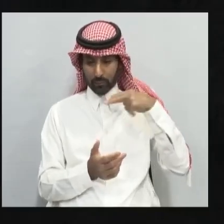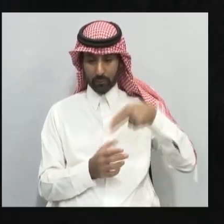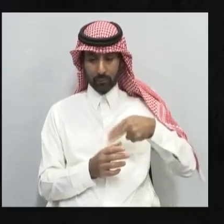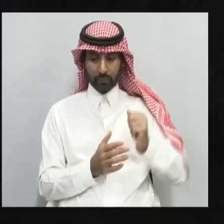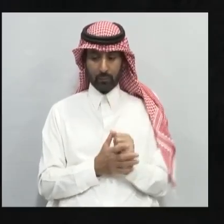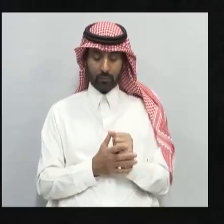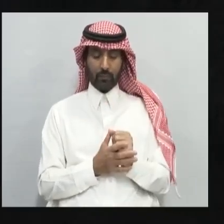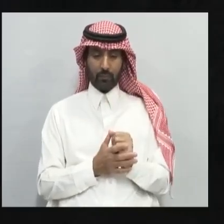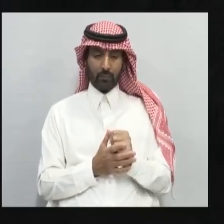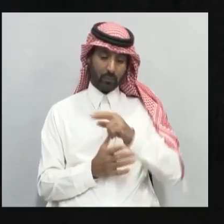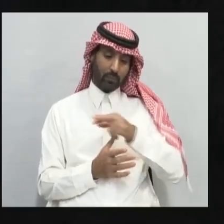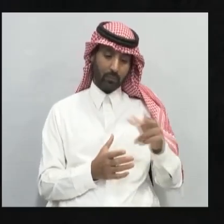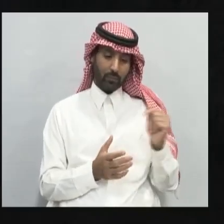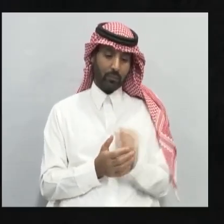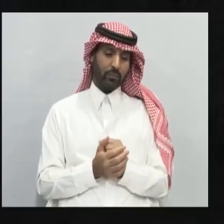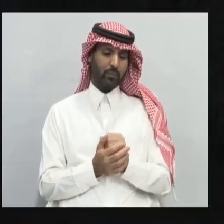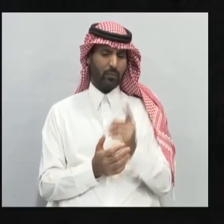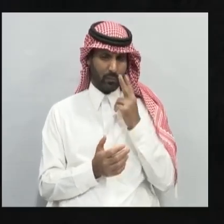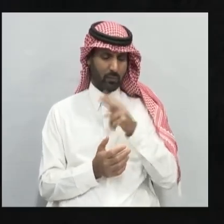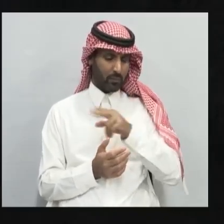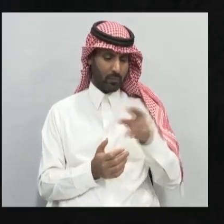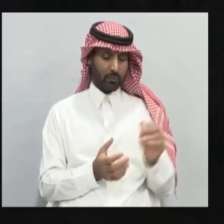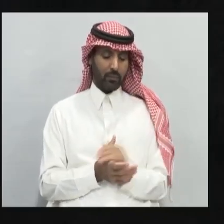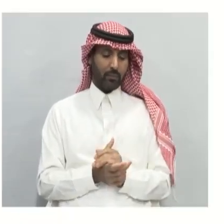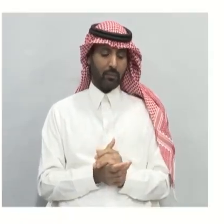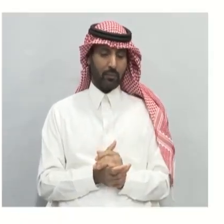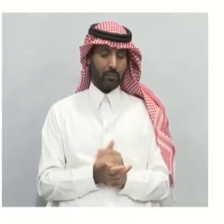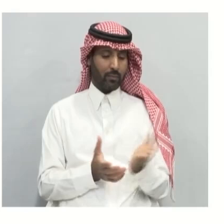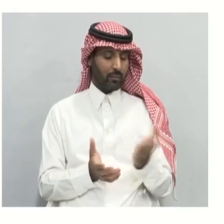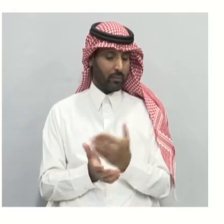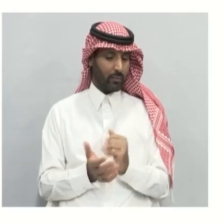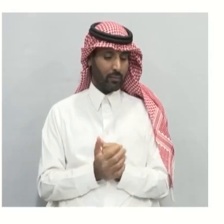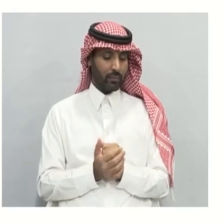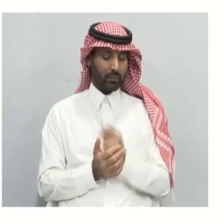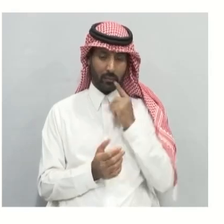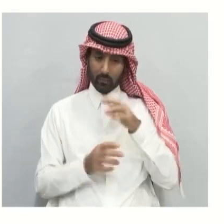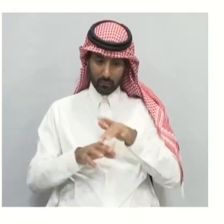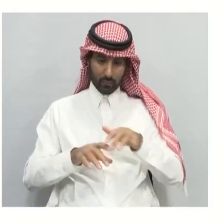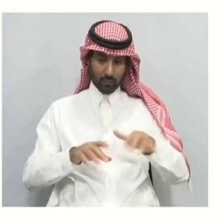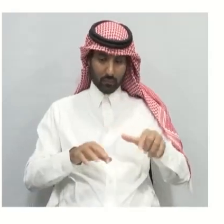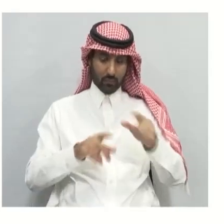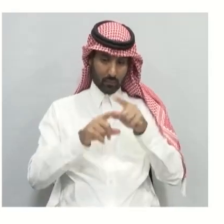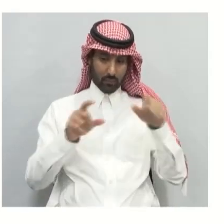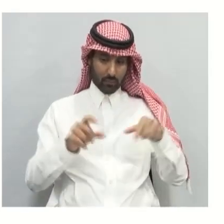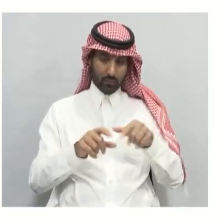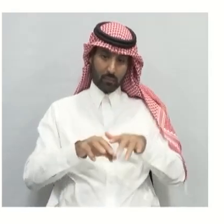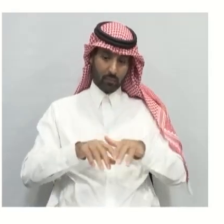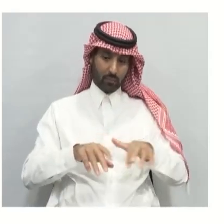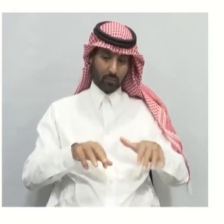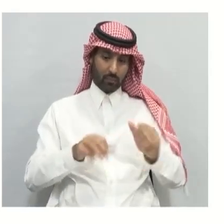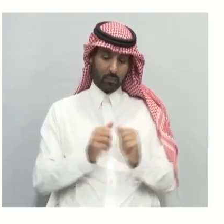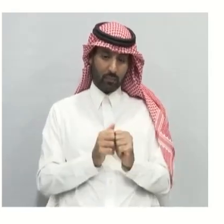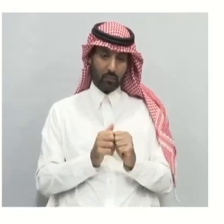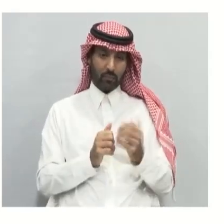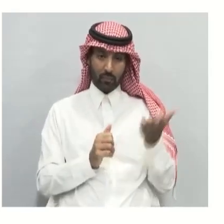it will be totally different. Things will look different. How about computers? Computers were